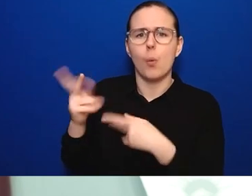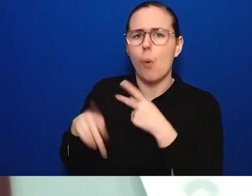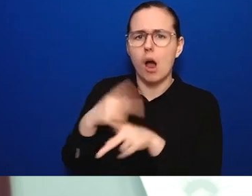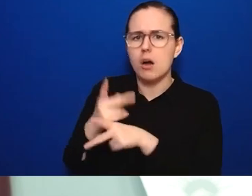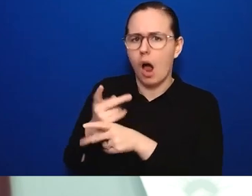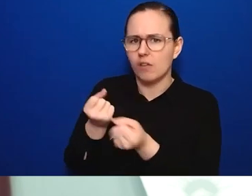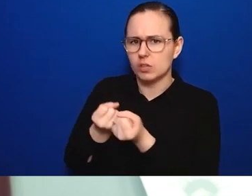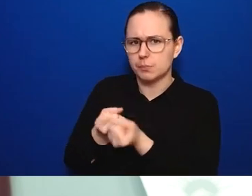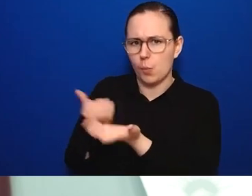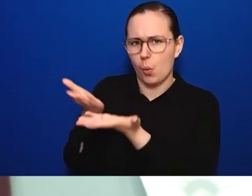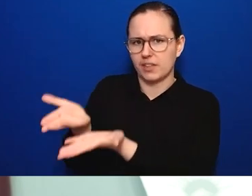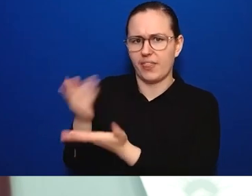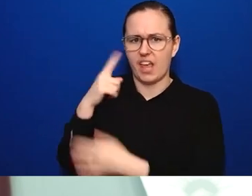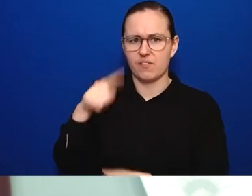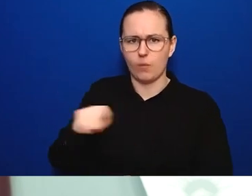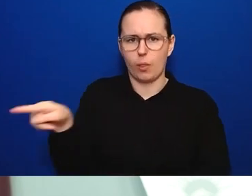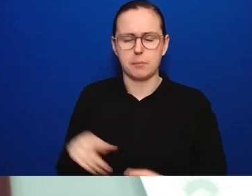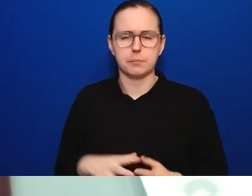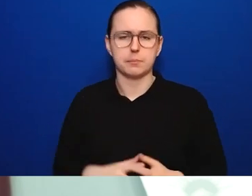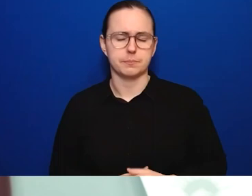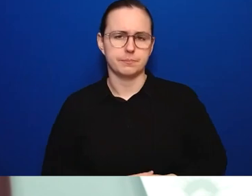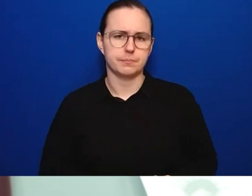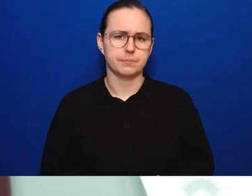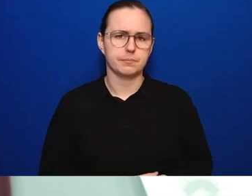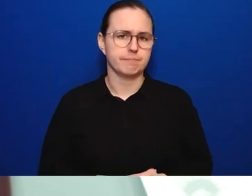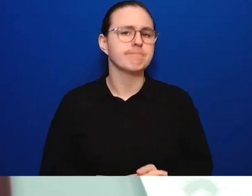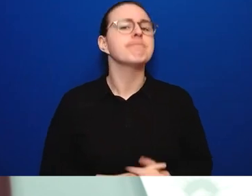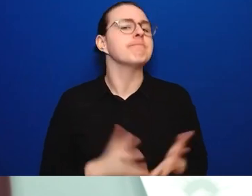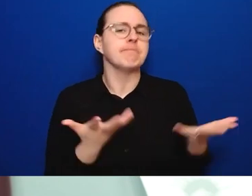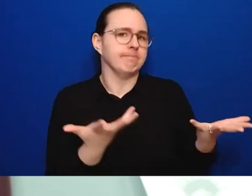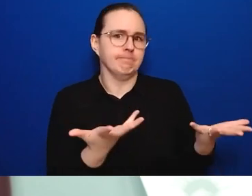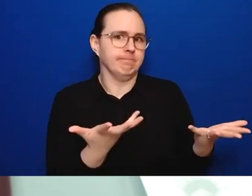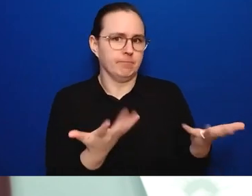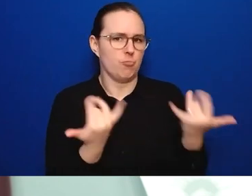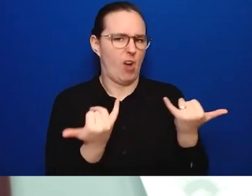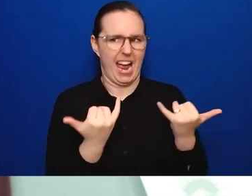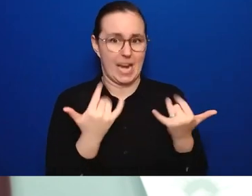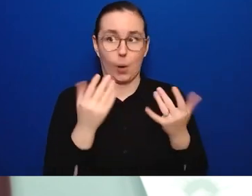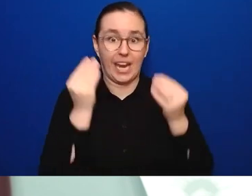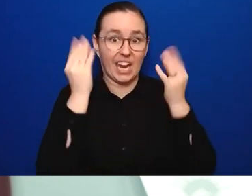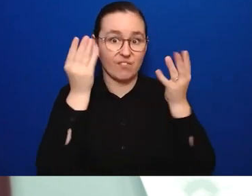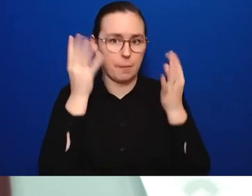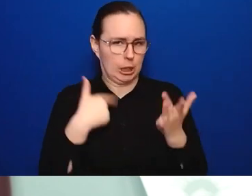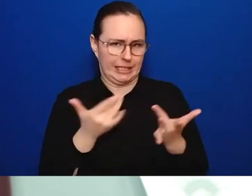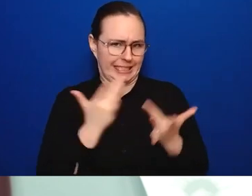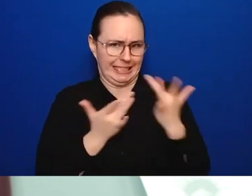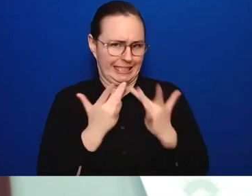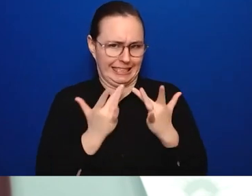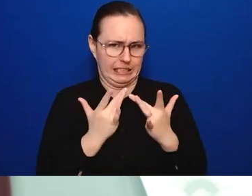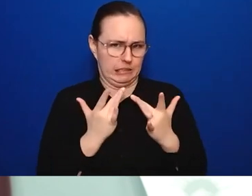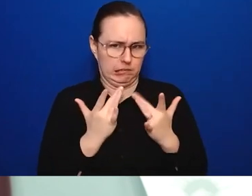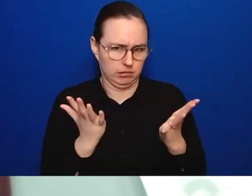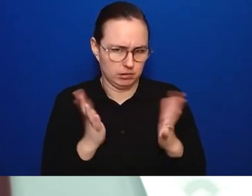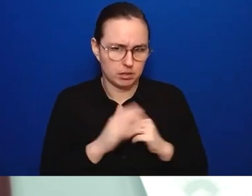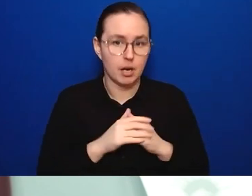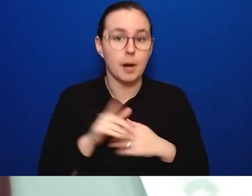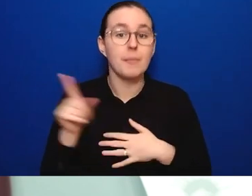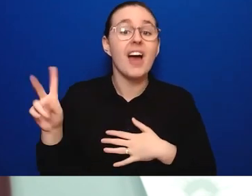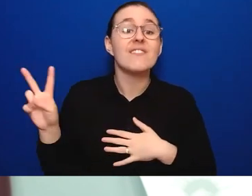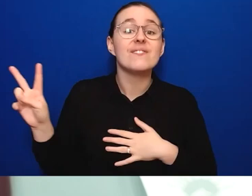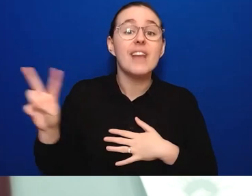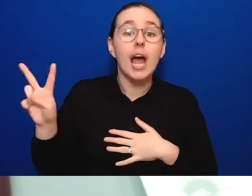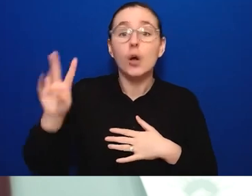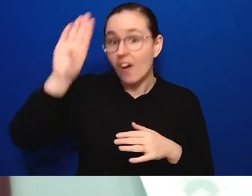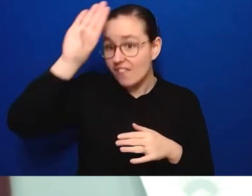supports available? I don't have a significant amount of information at this point. What I can tell you is obviously that Vancouver Fire Department is on